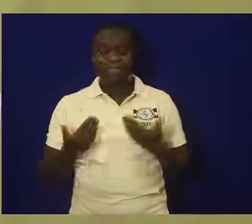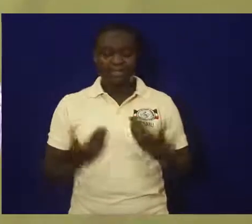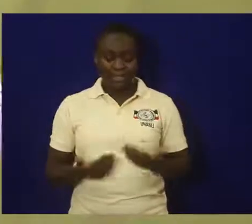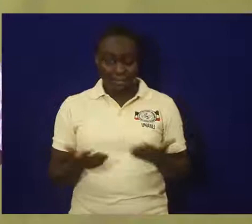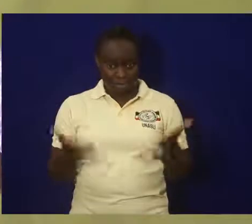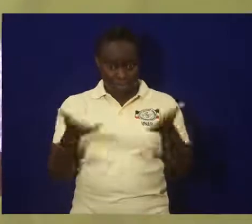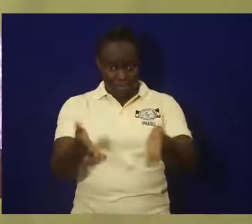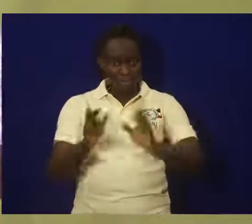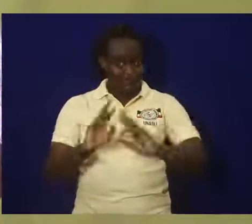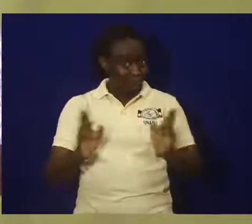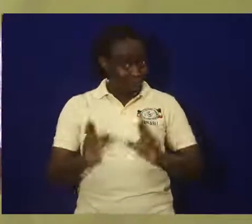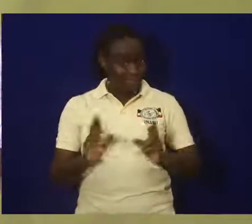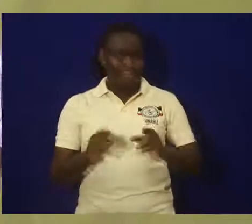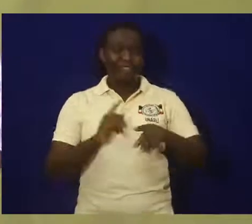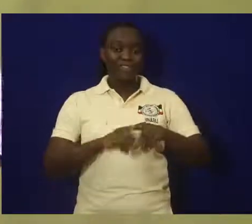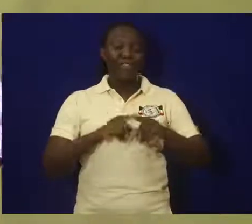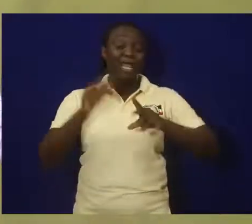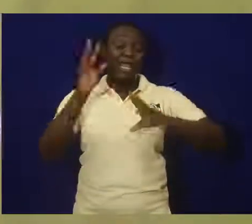During this lesson,